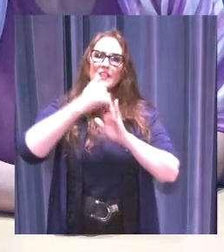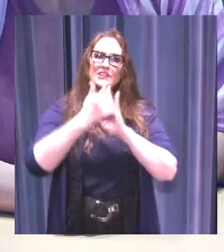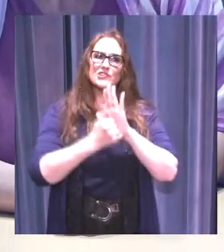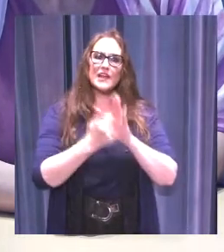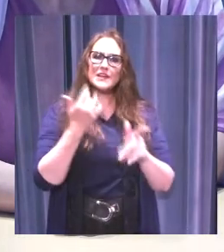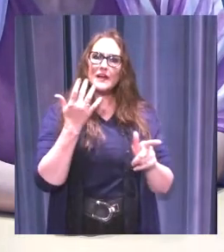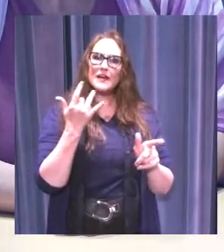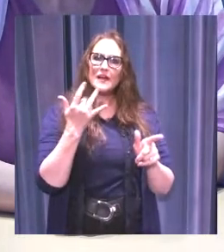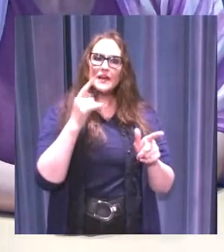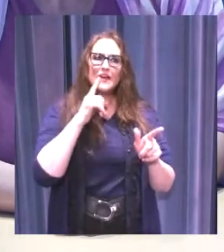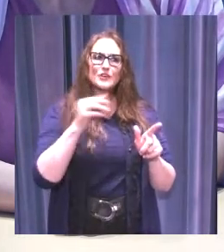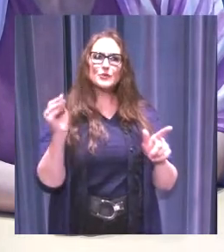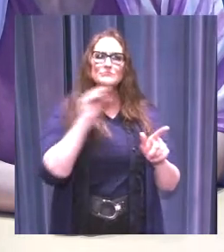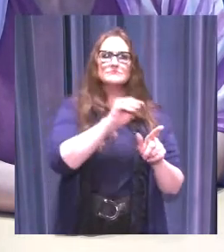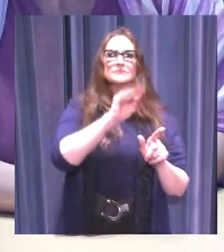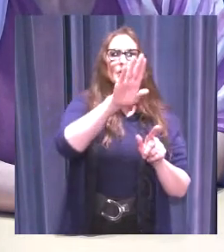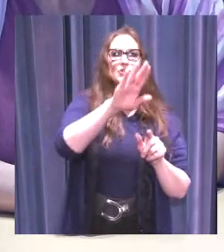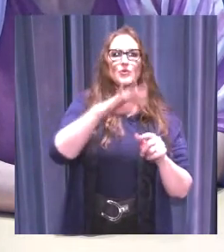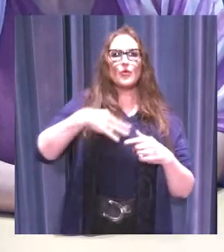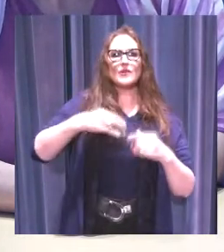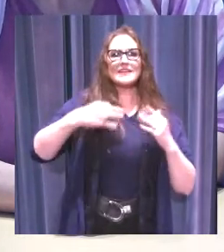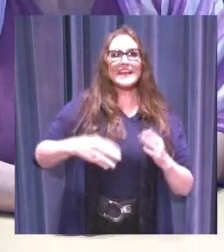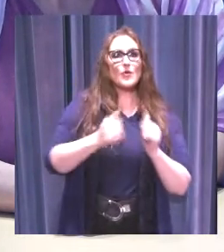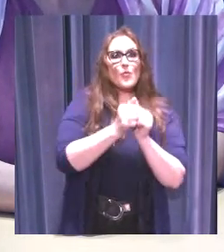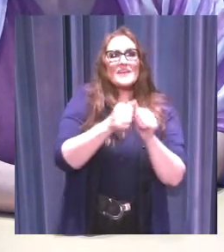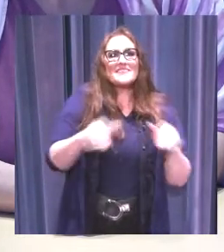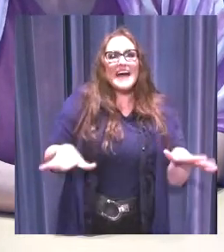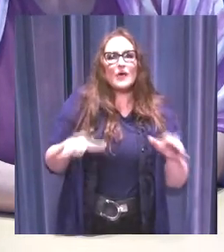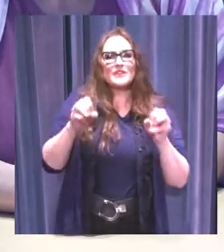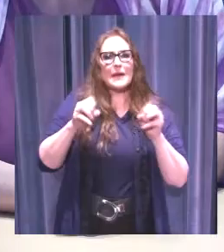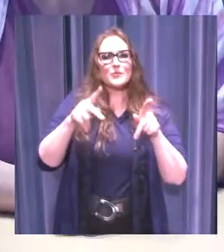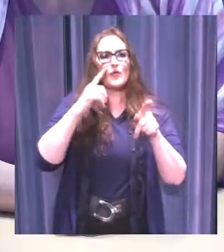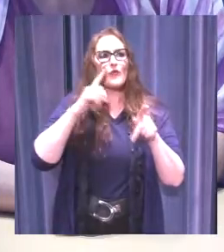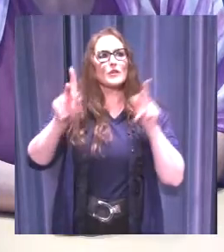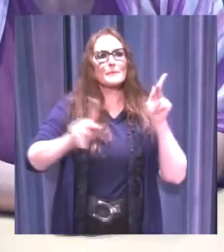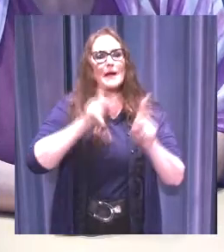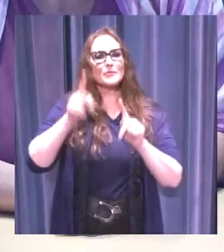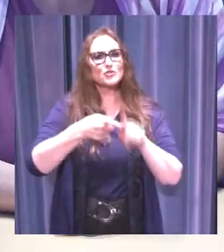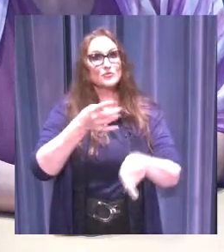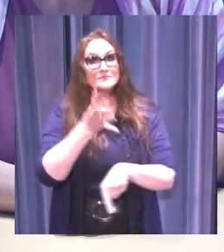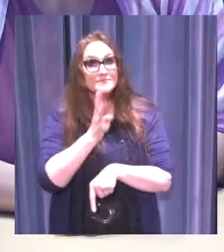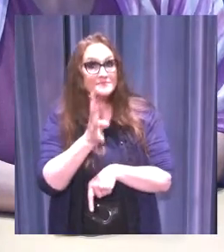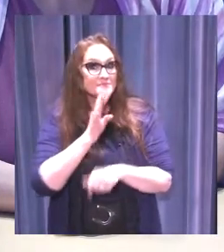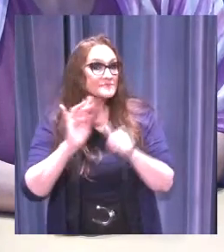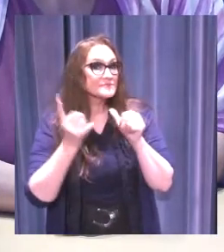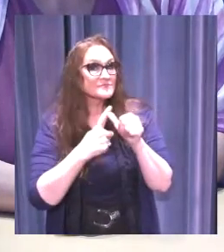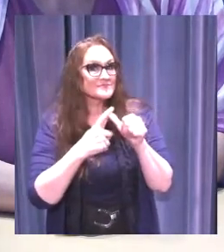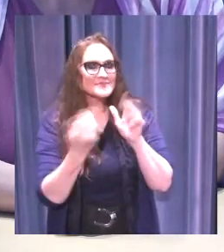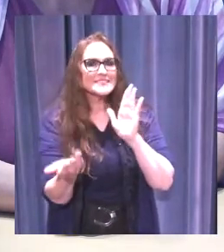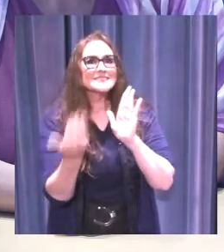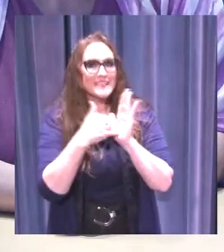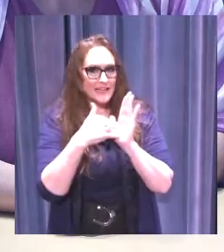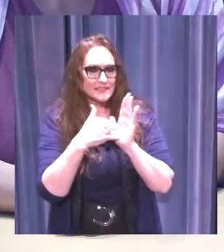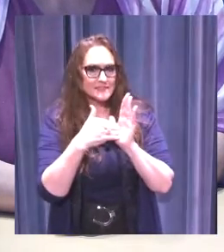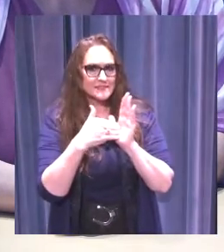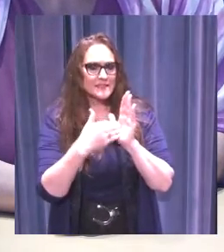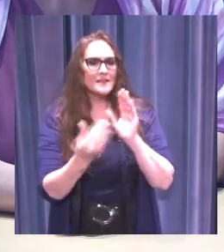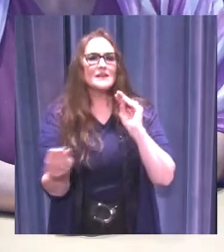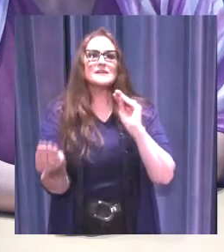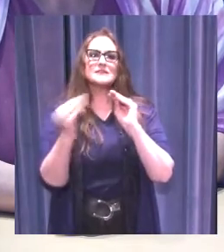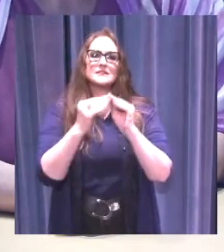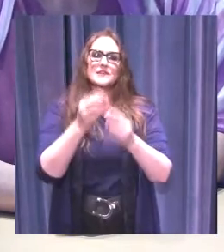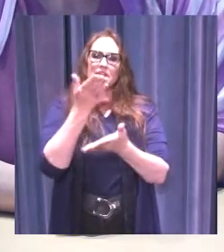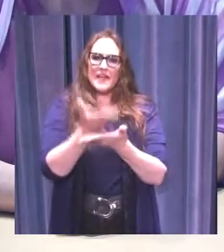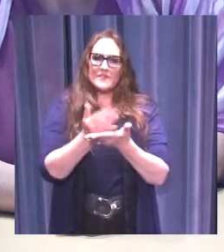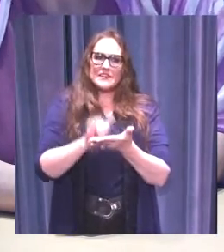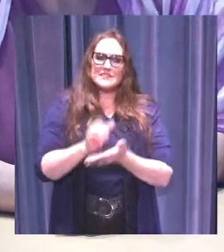order to install your candidate without the opportunity for the public to speak. Again, further evidence